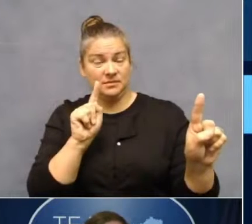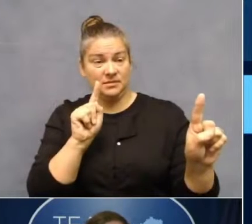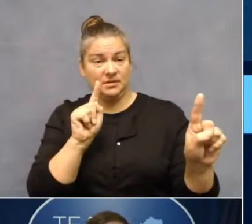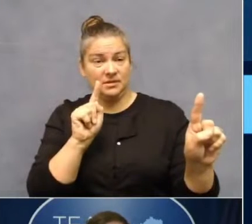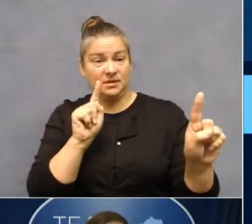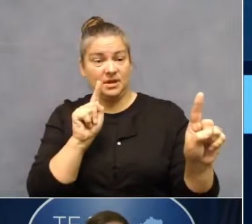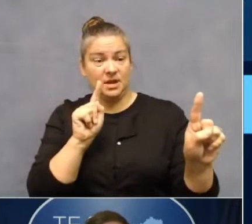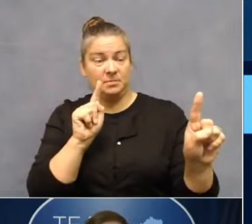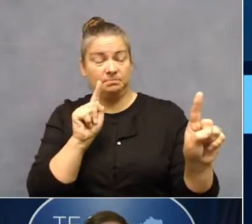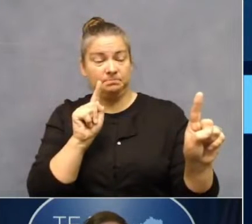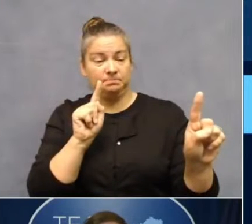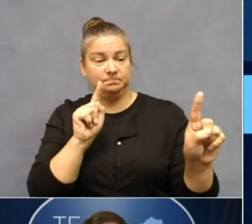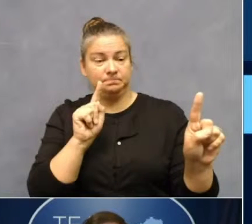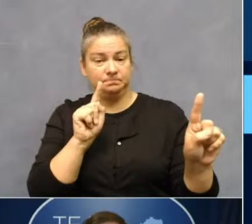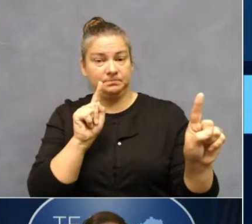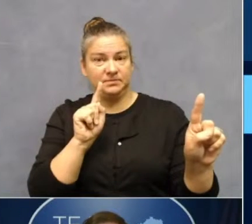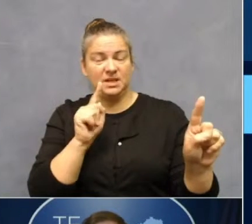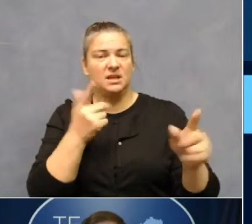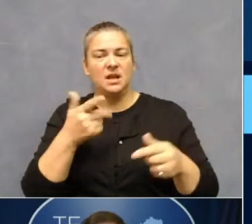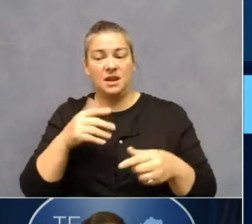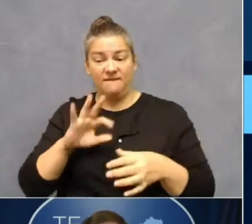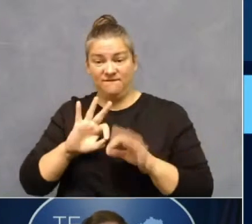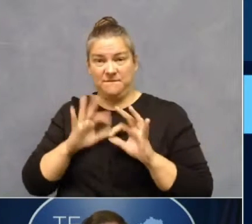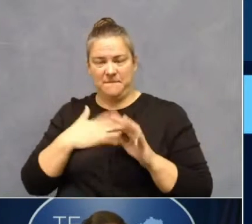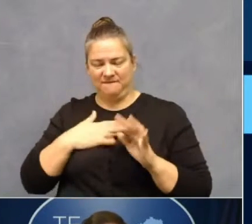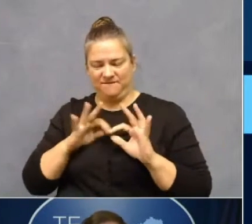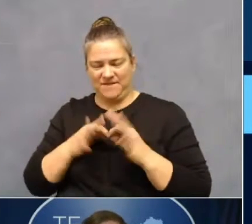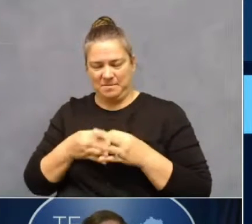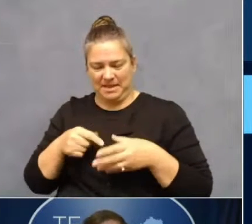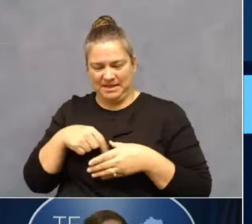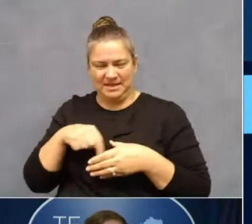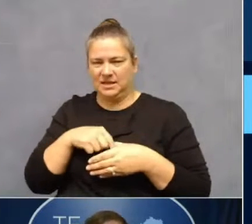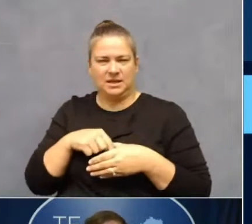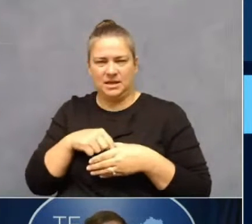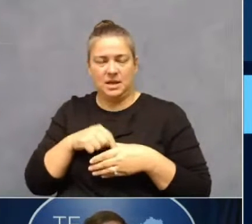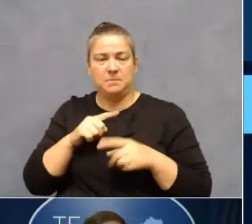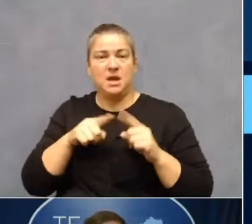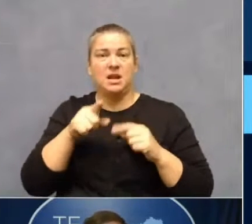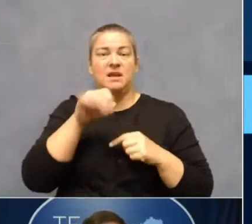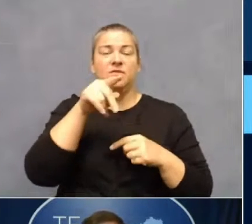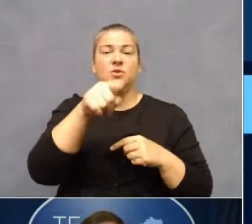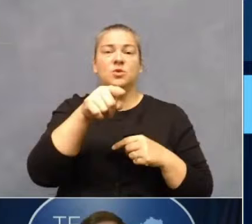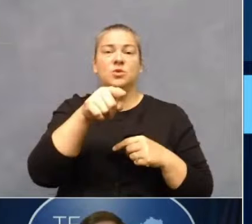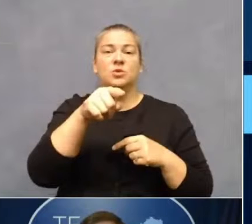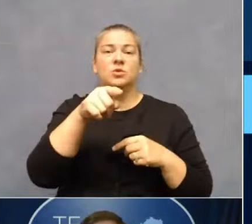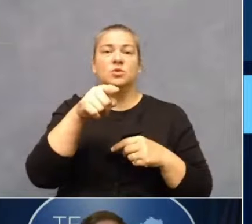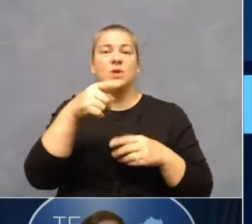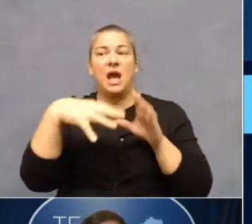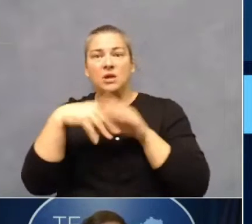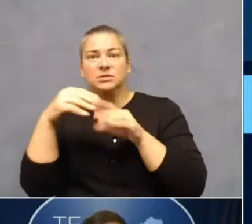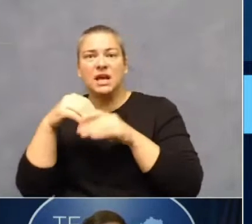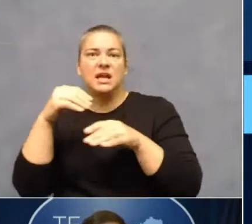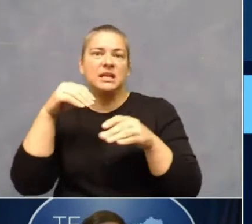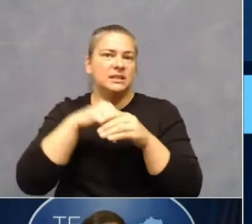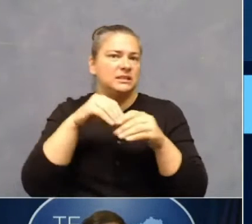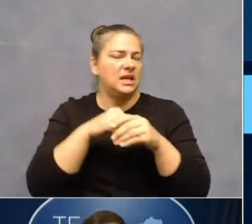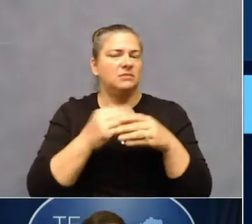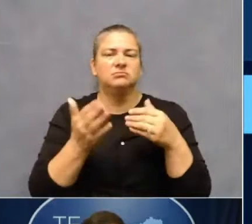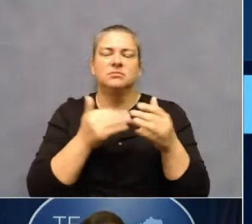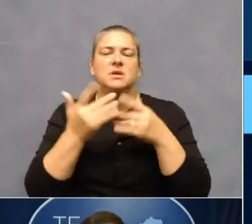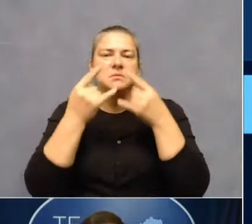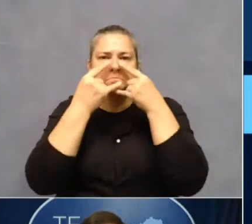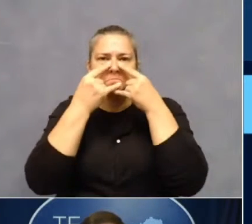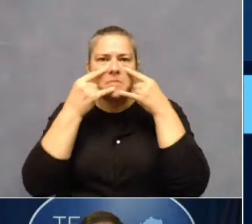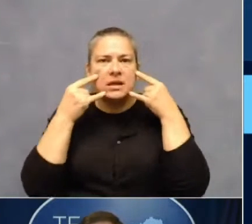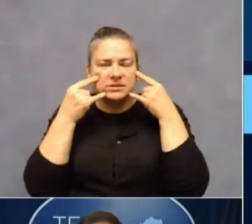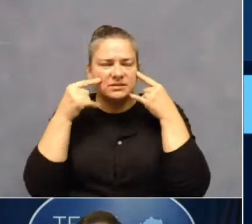their family and those who are working inside as well. It's one of the most comprehensive mask mandates in this